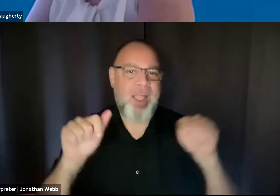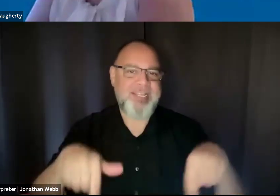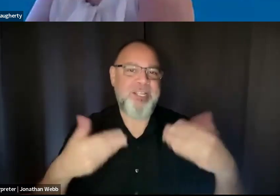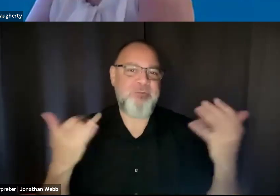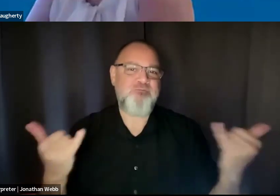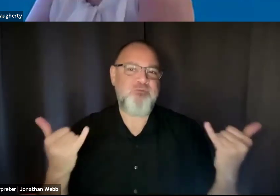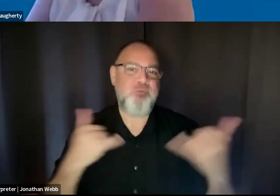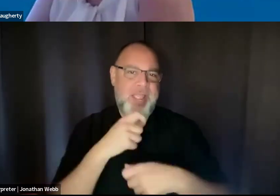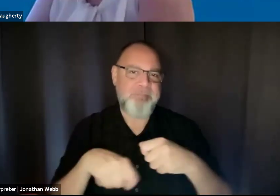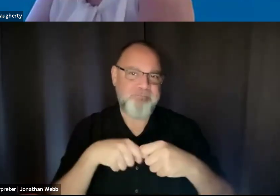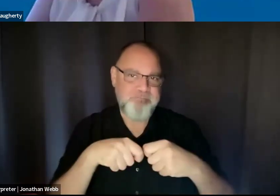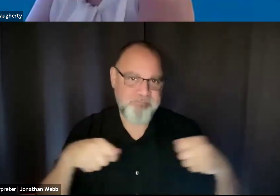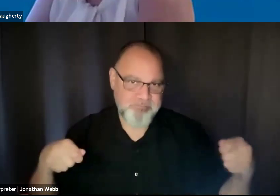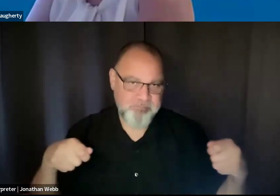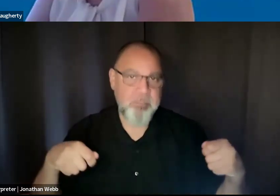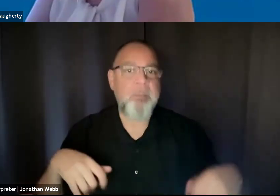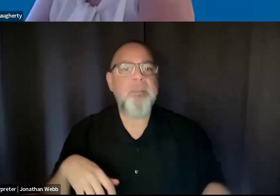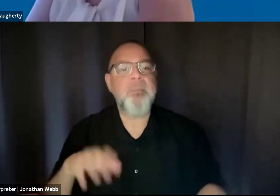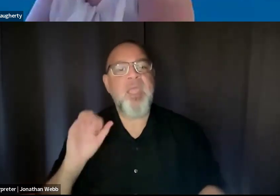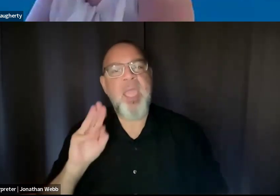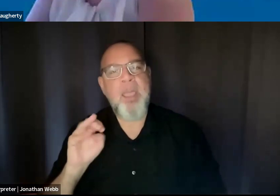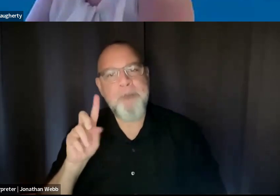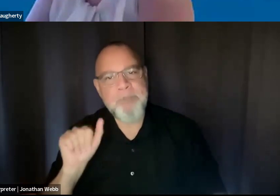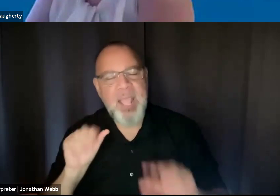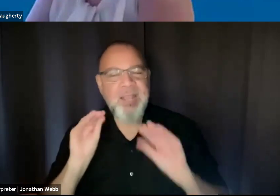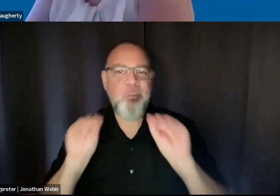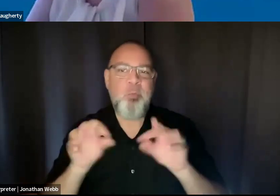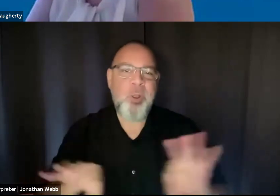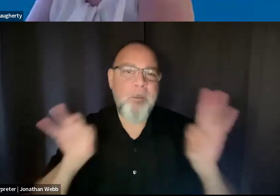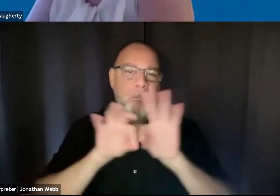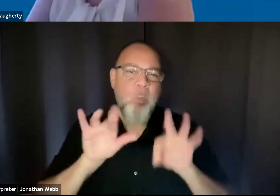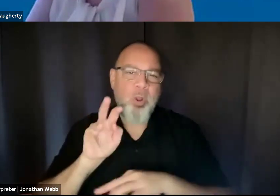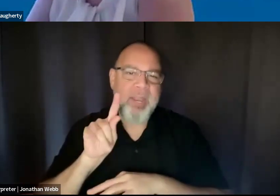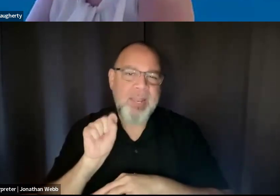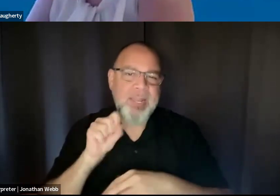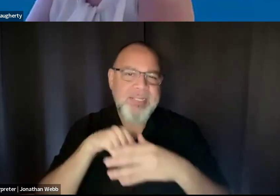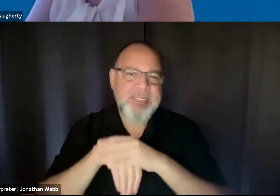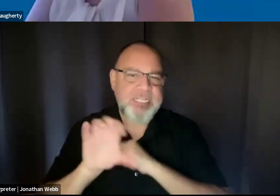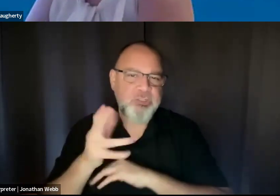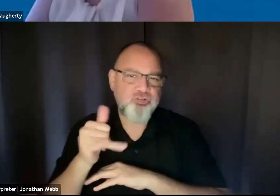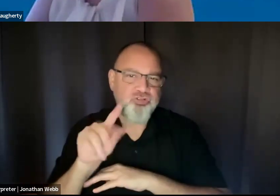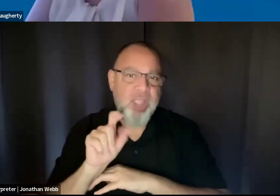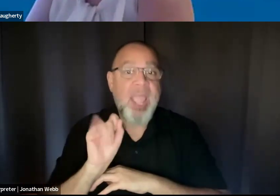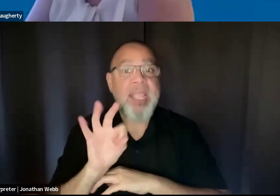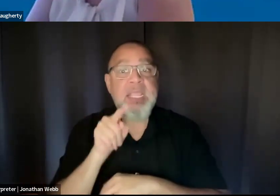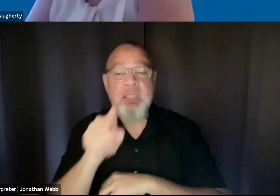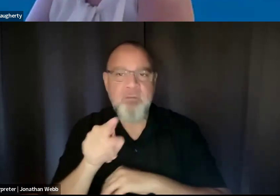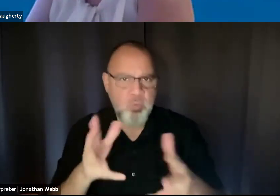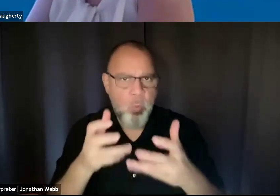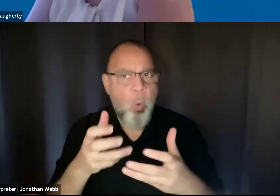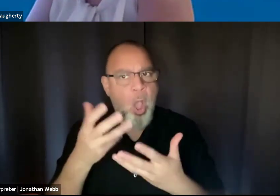And Amanda is helping me put some of our important links in the chat. So if you want to stay connected, please subscribe to our